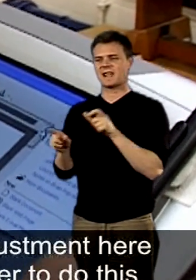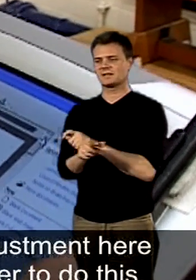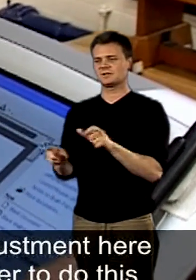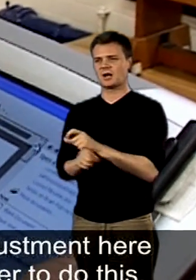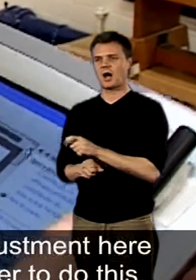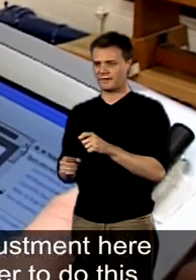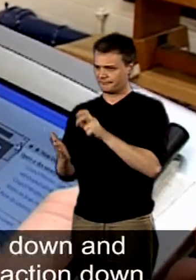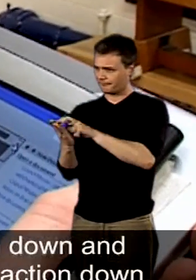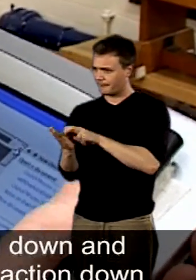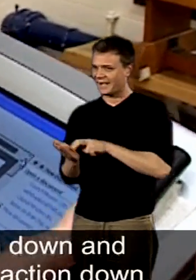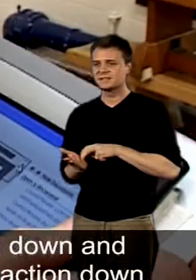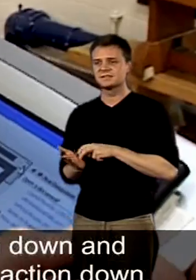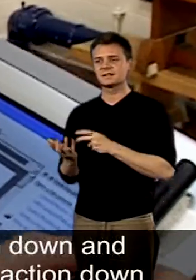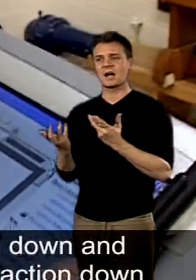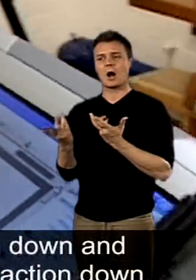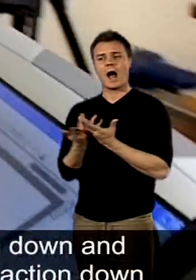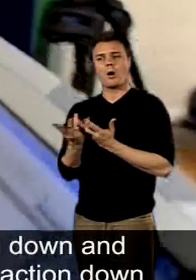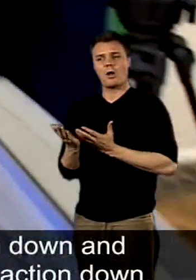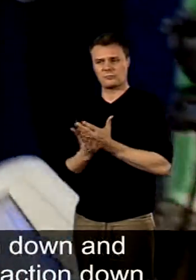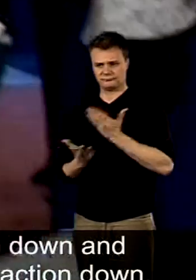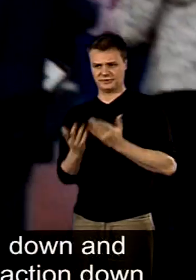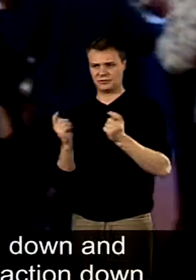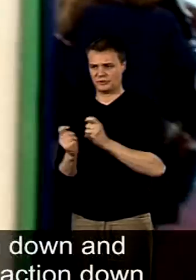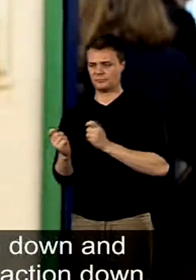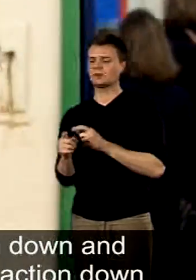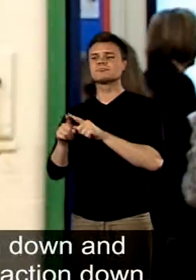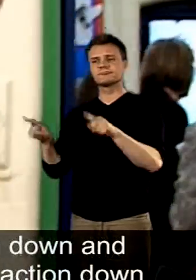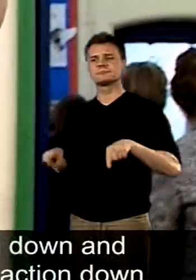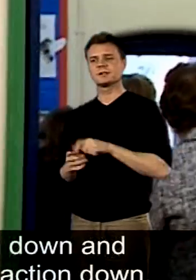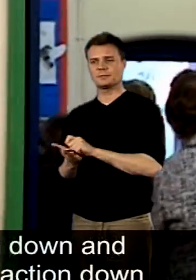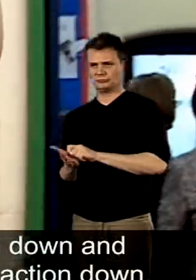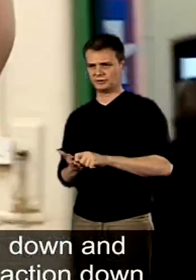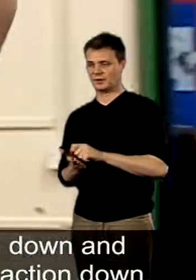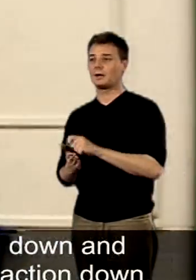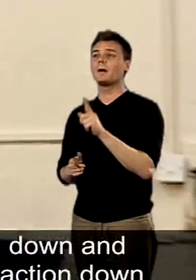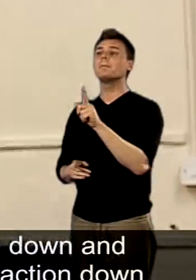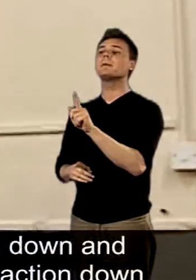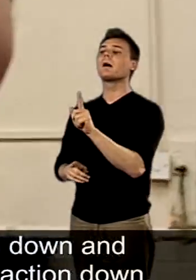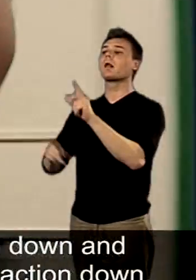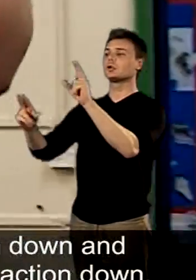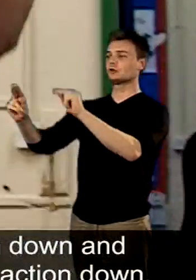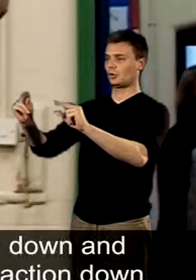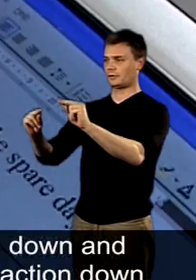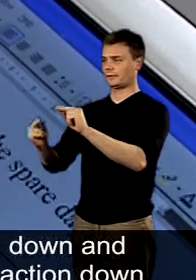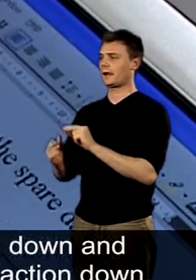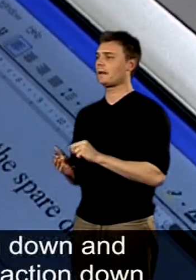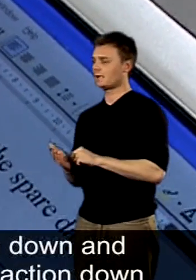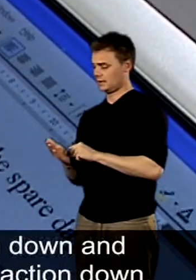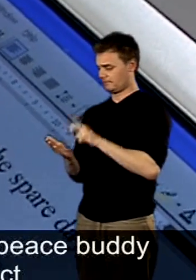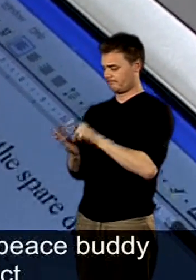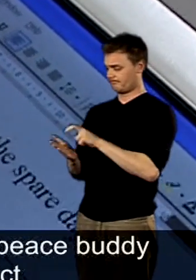tablet computer to do this. Things that people say, I write them down and then we take action and I write the action